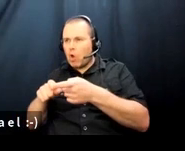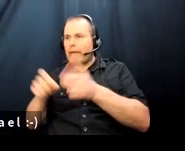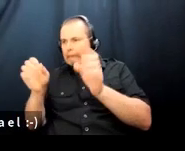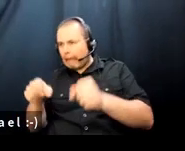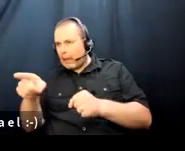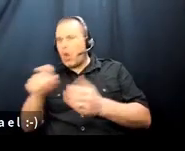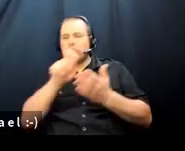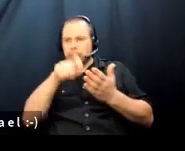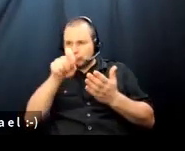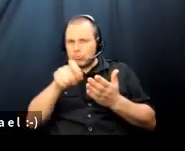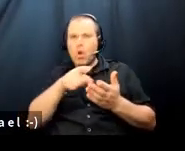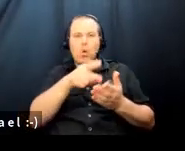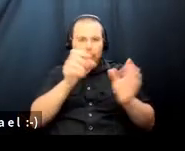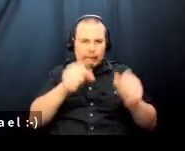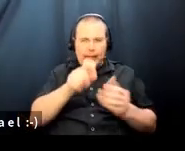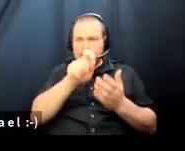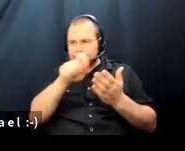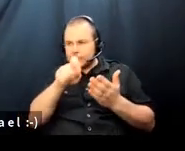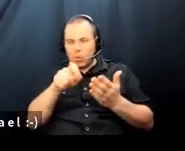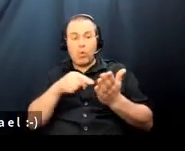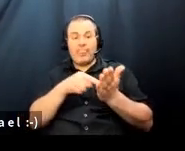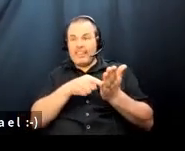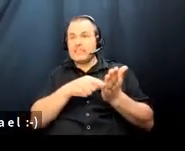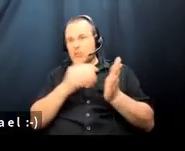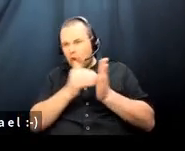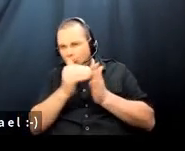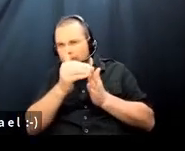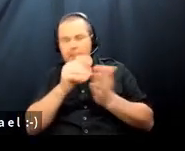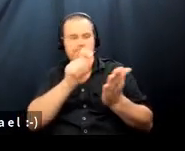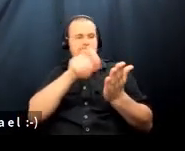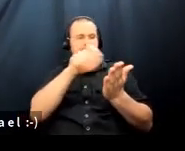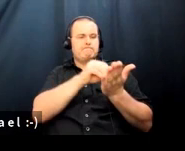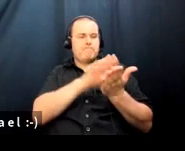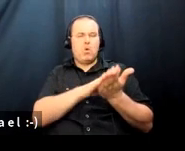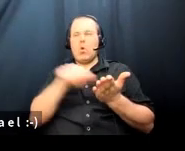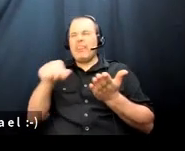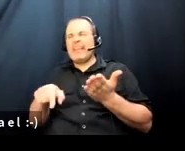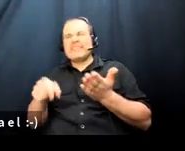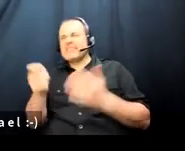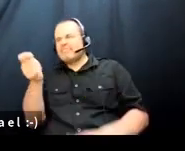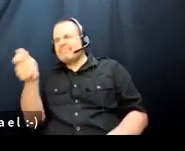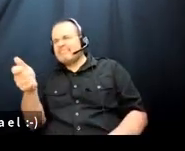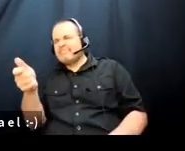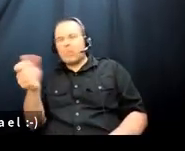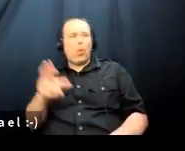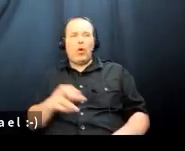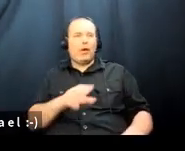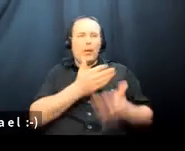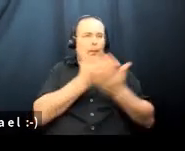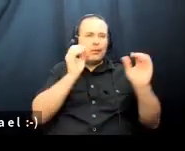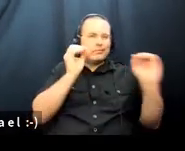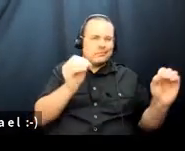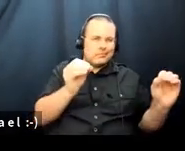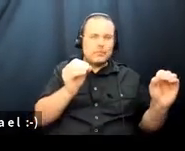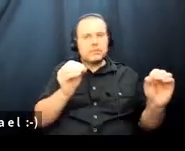child does, or you're saying they do this a lot, they do this very little, they do this not at all.